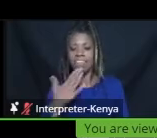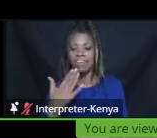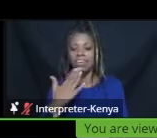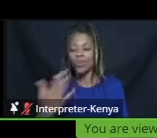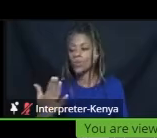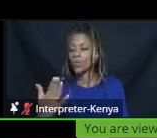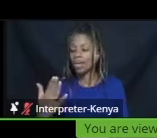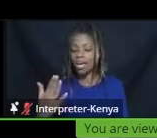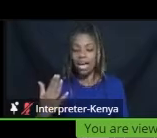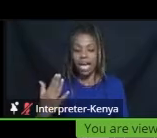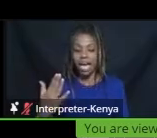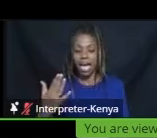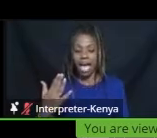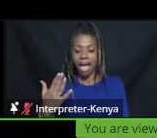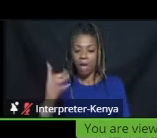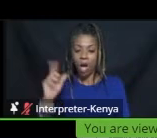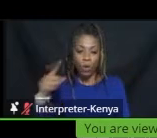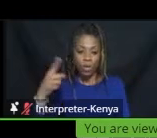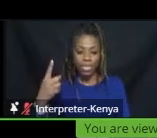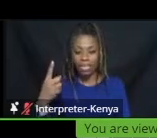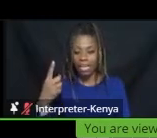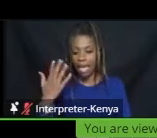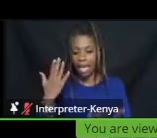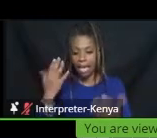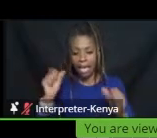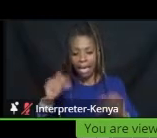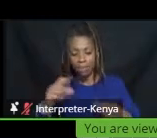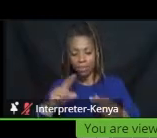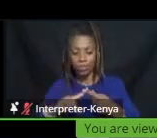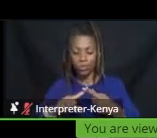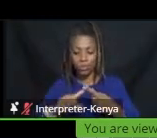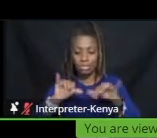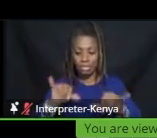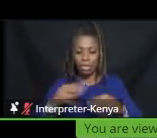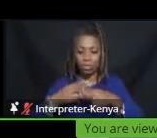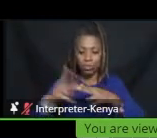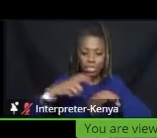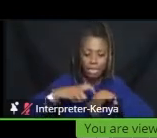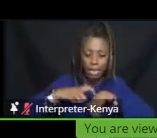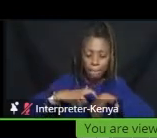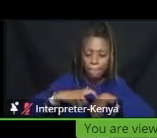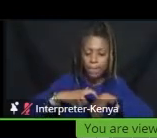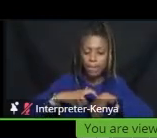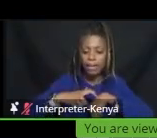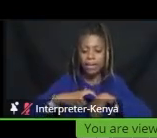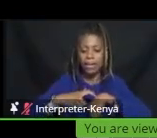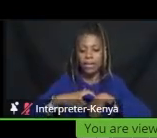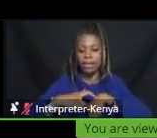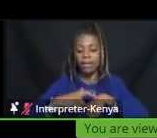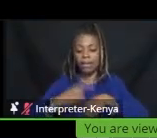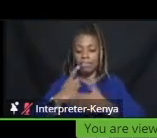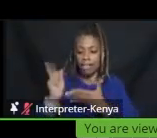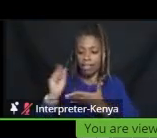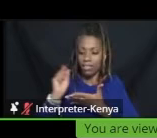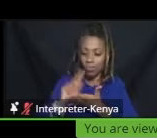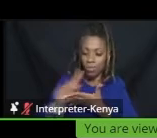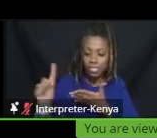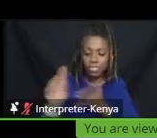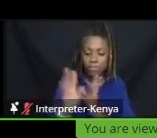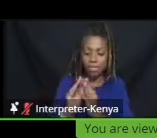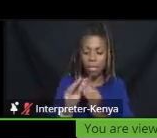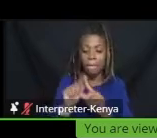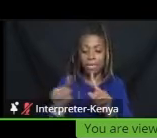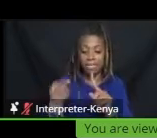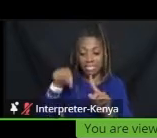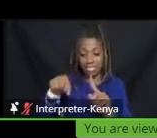I could only be with the meeting with you for just a little bit at the last week's meeting, but I am able to listen in tonight